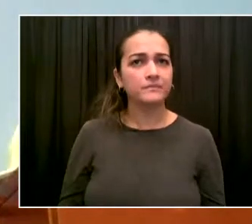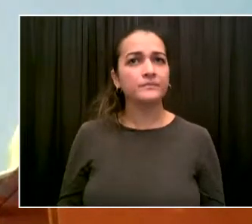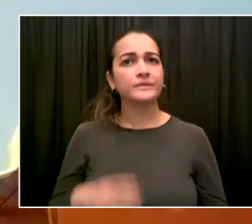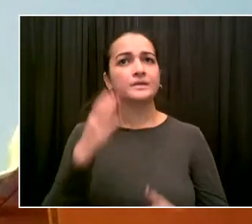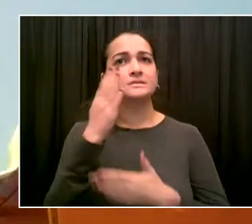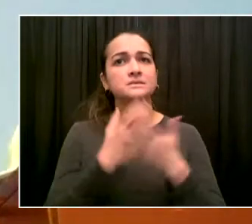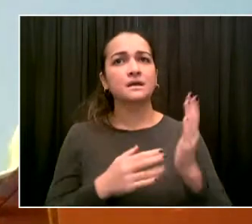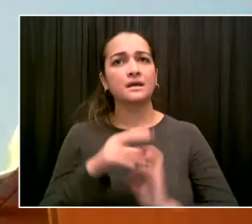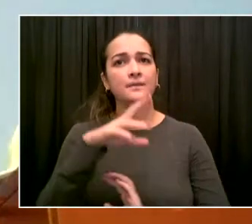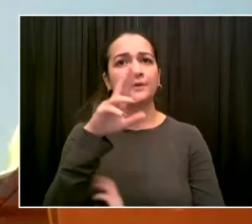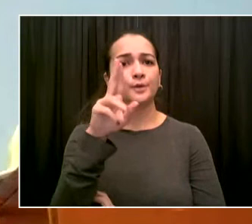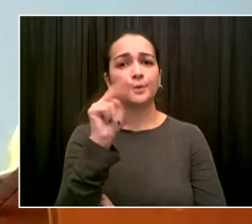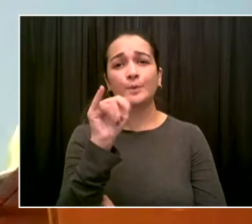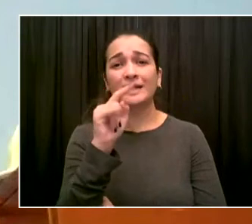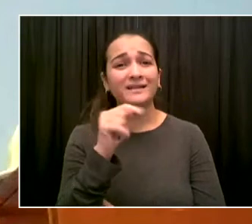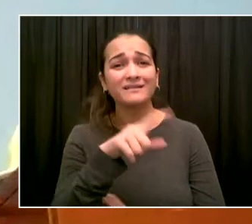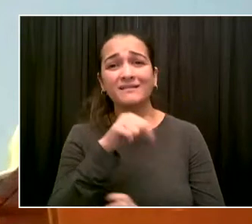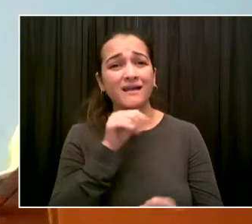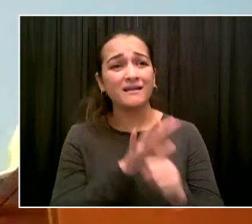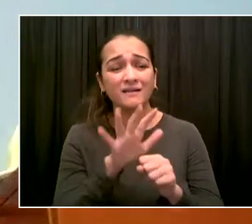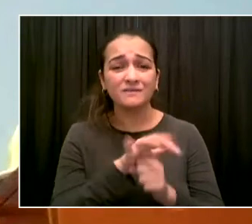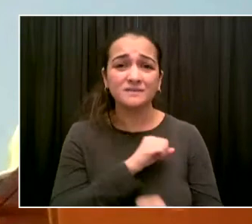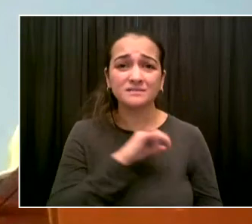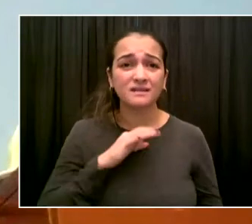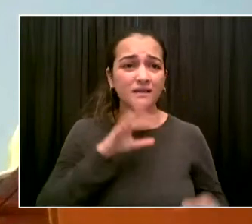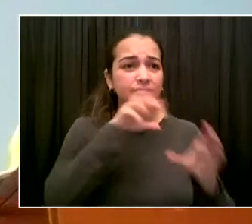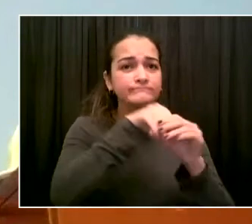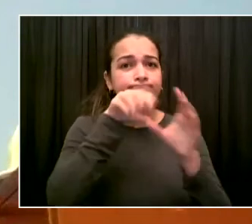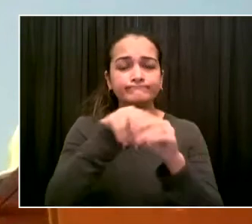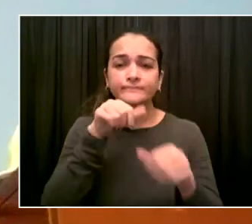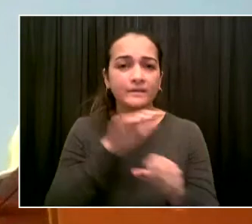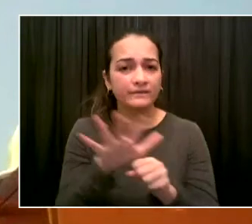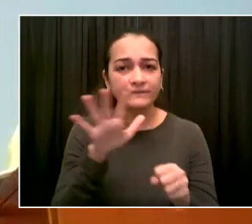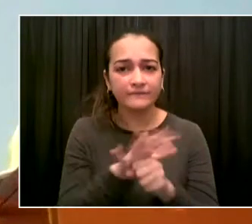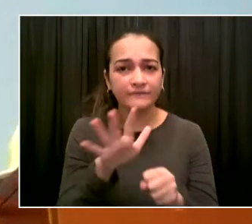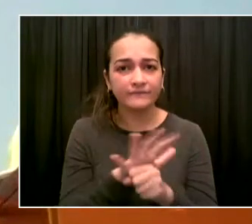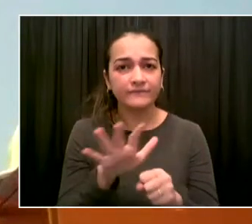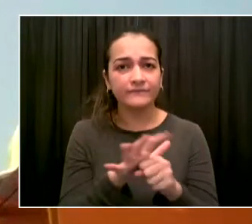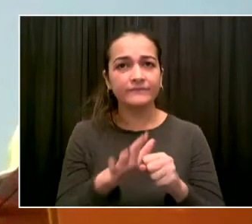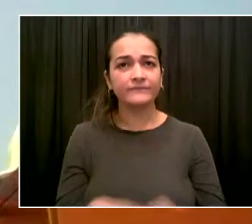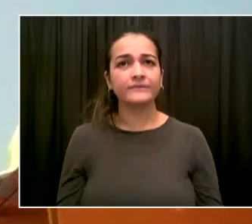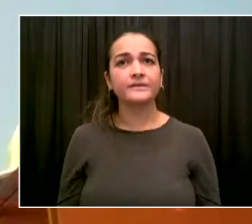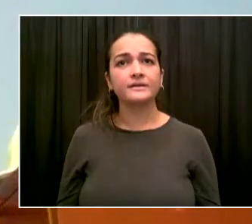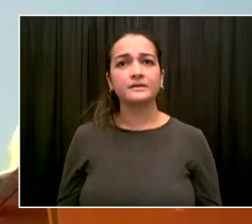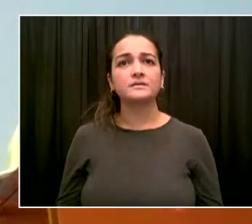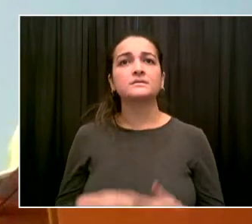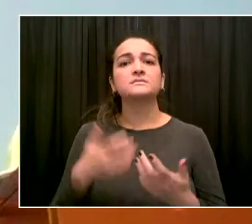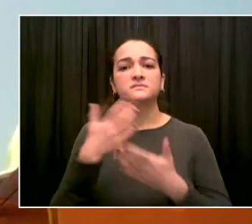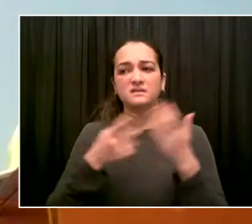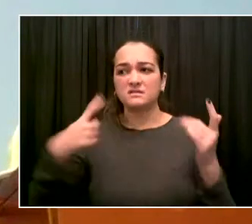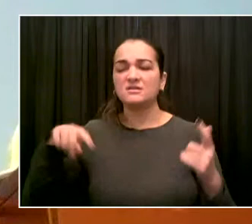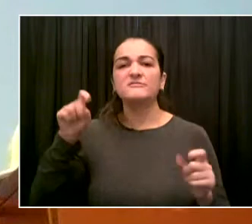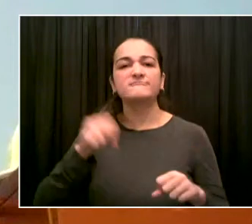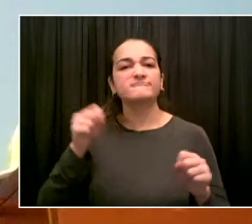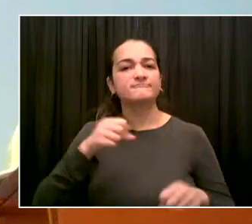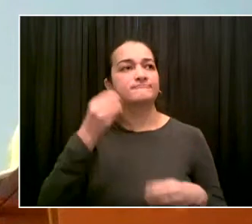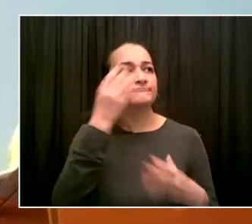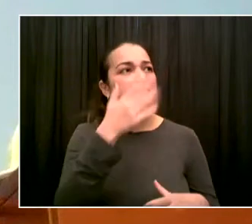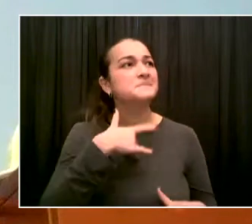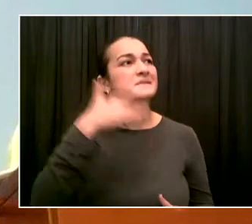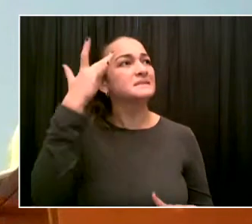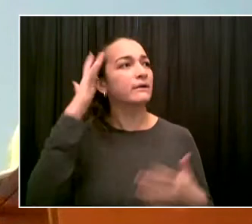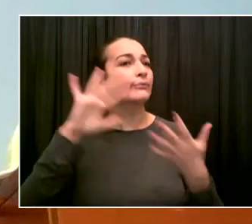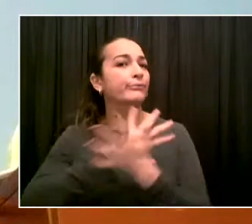weren't sick. And we hope that ends very soon, and we will go back to staffing our units as they should